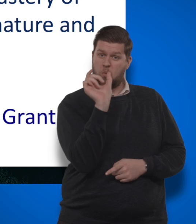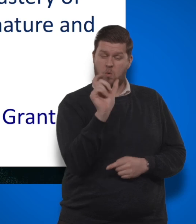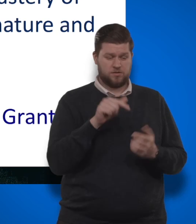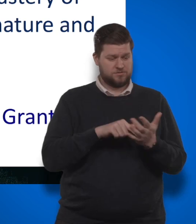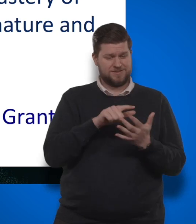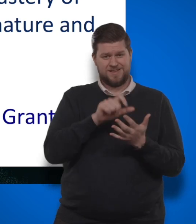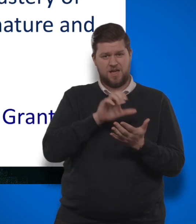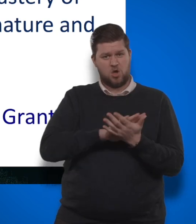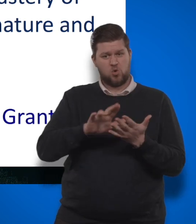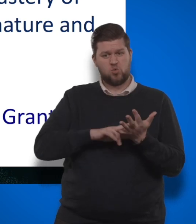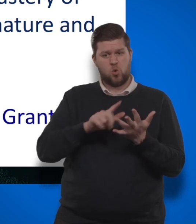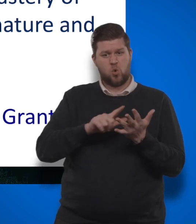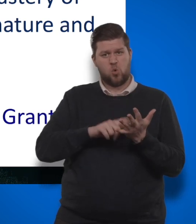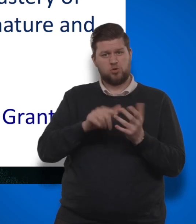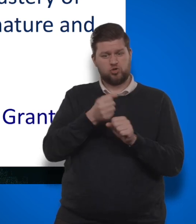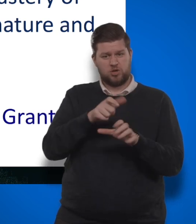which means to make,